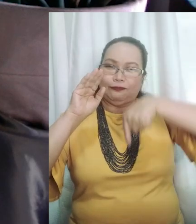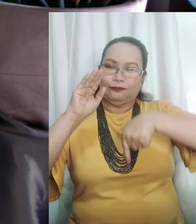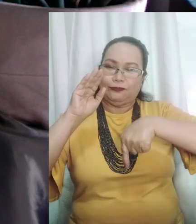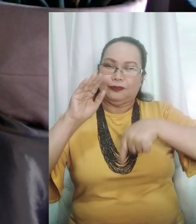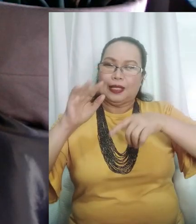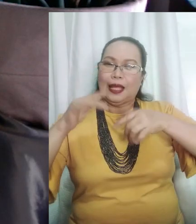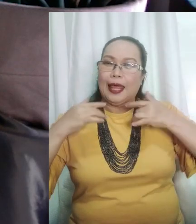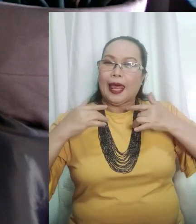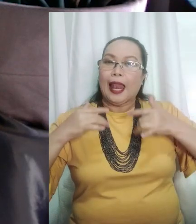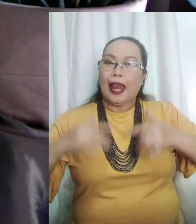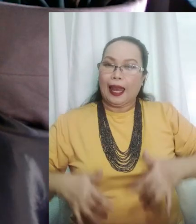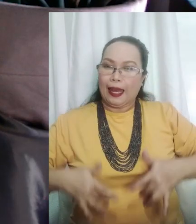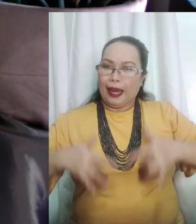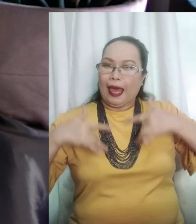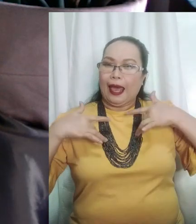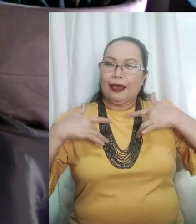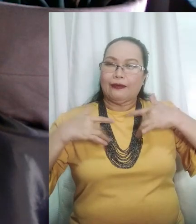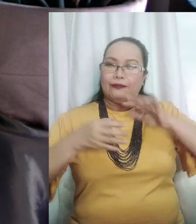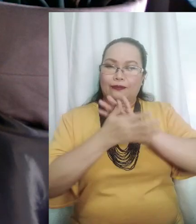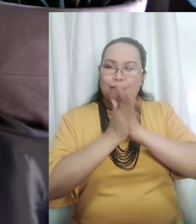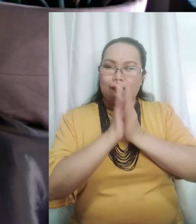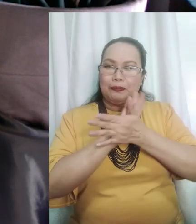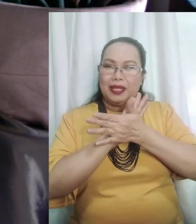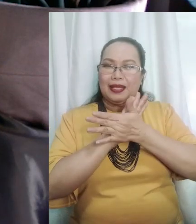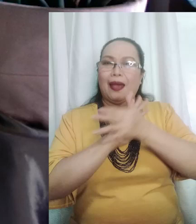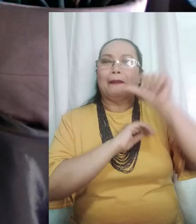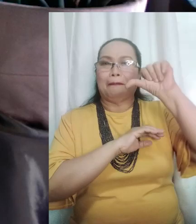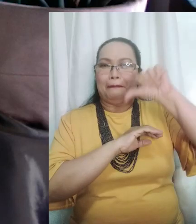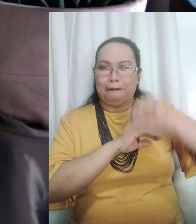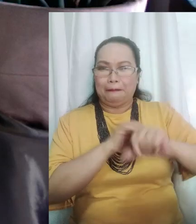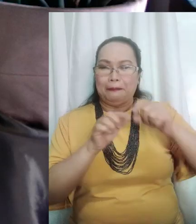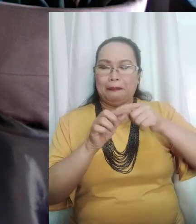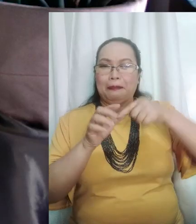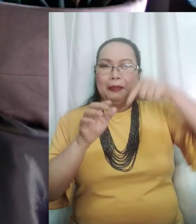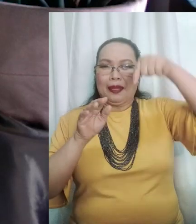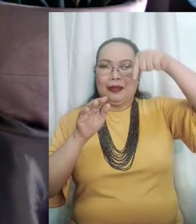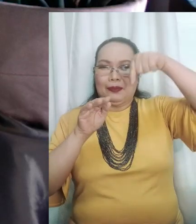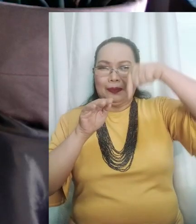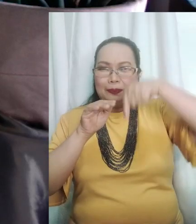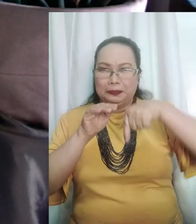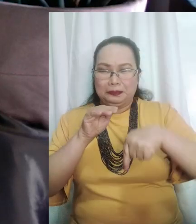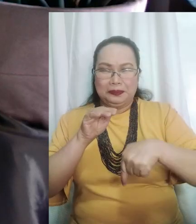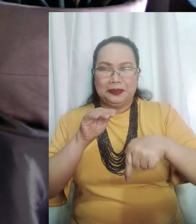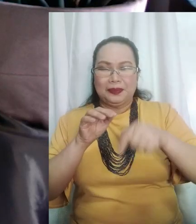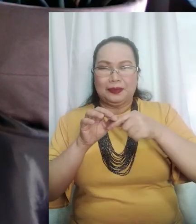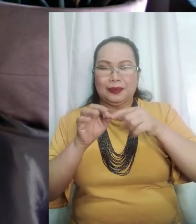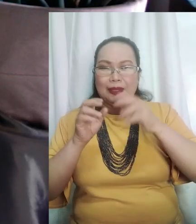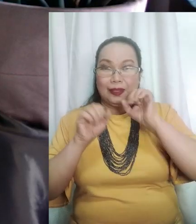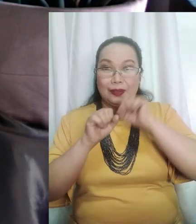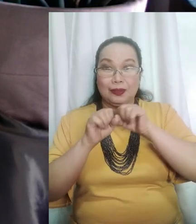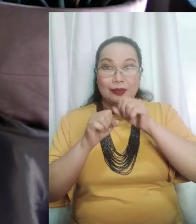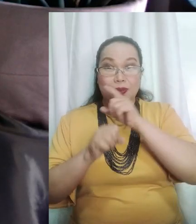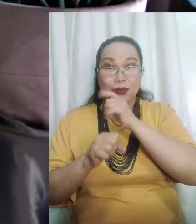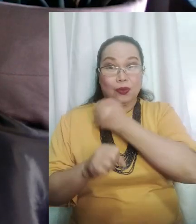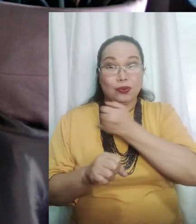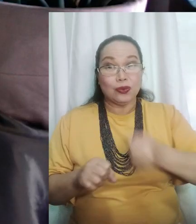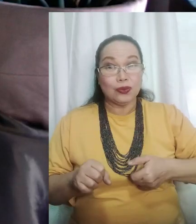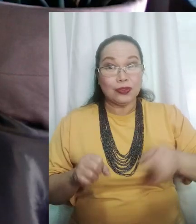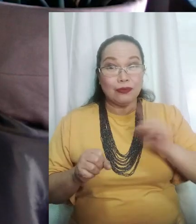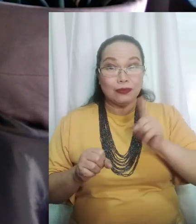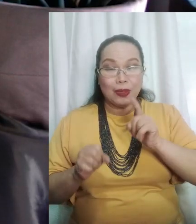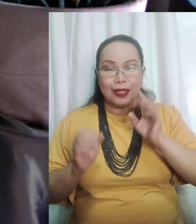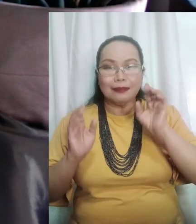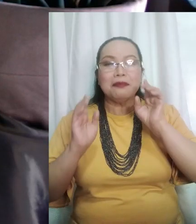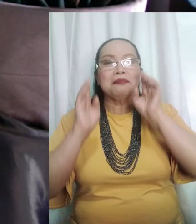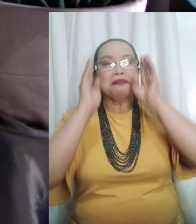where Joseph learned to look up. To look up. So, what did